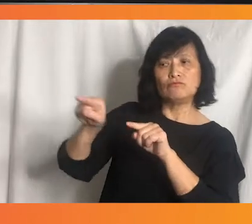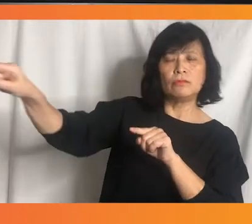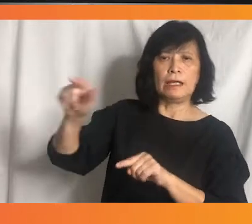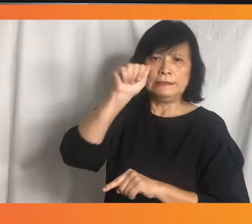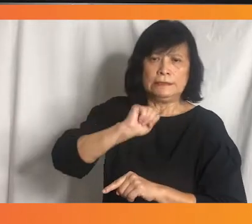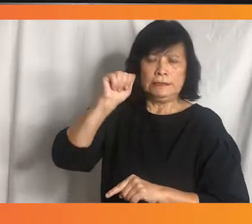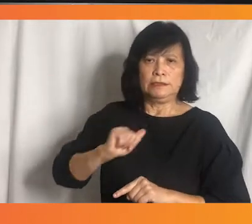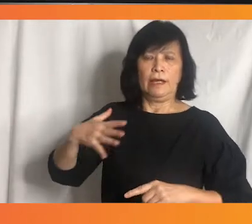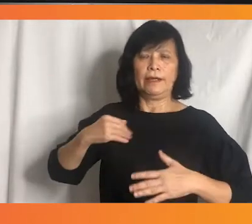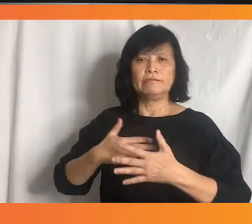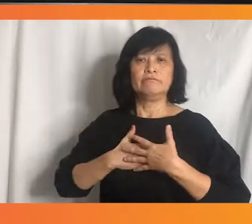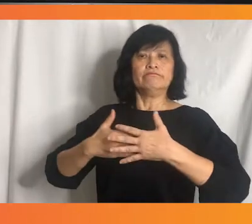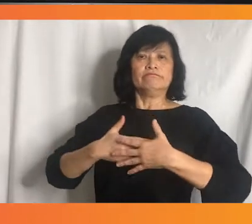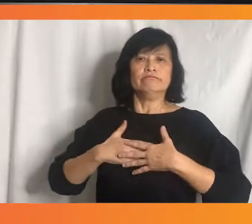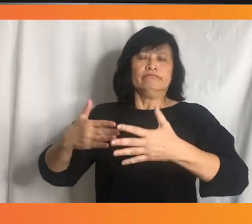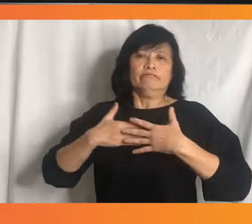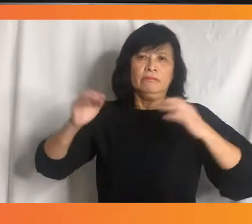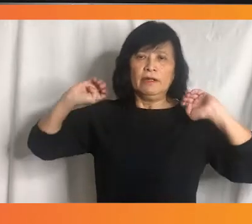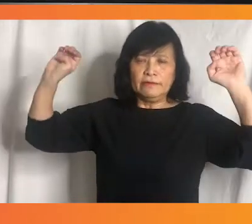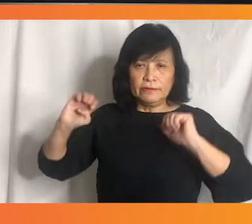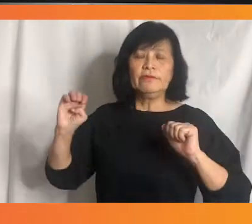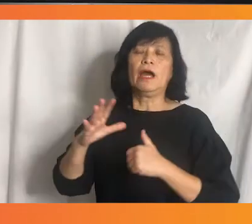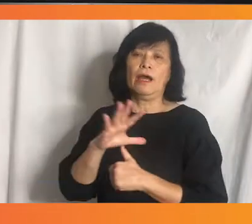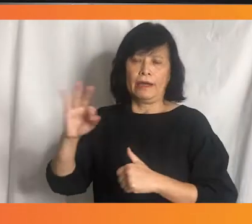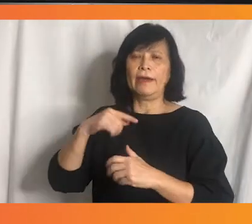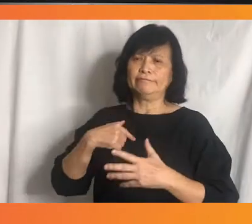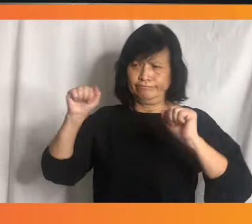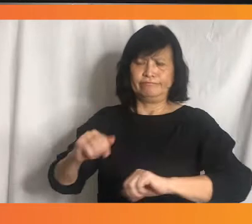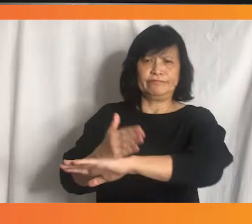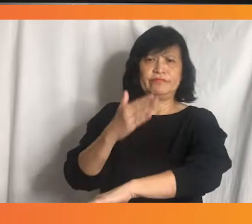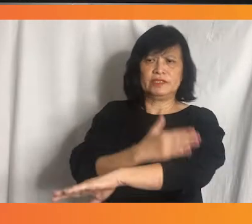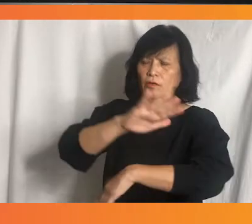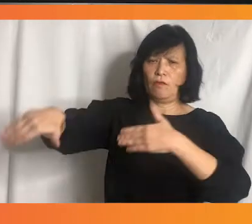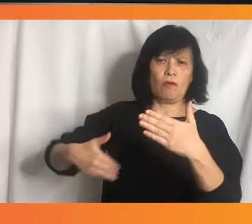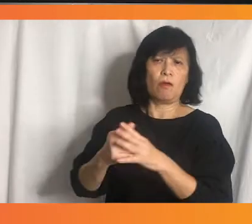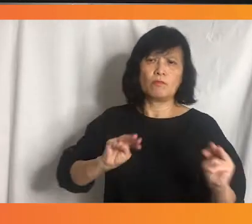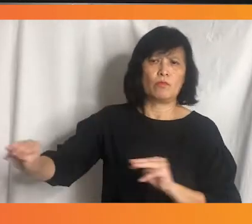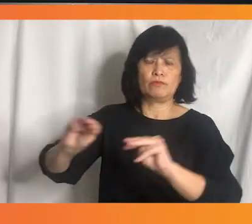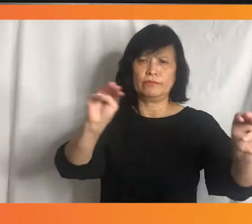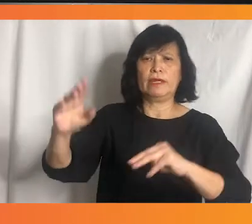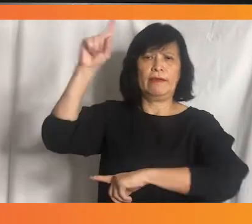endurance, cardiorespiratory fitness, and improving overall mobility and activities of daily living.